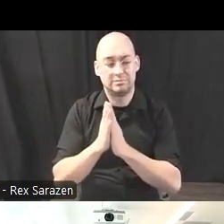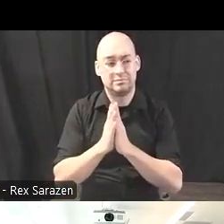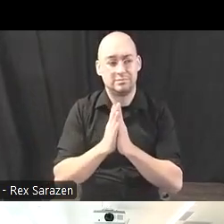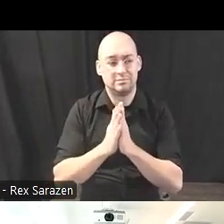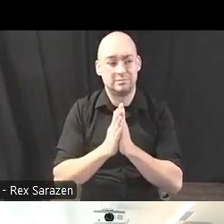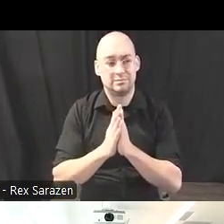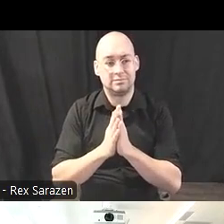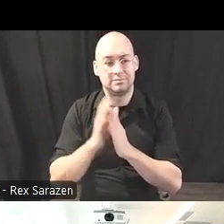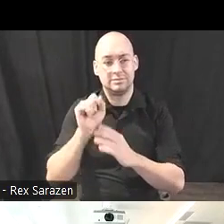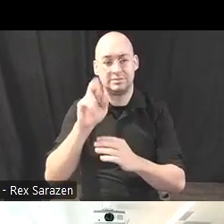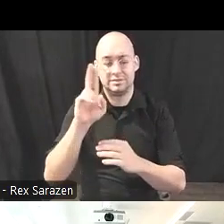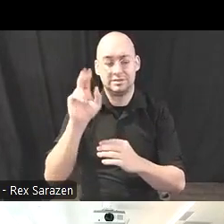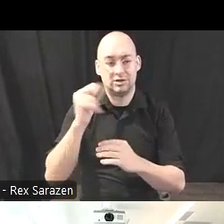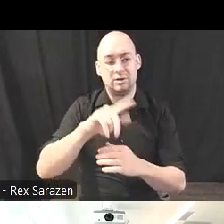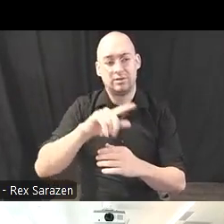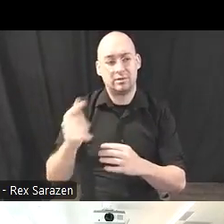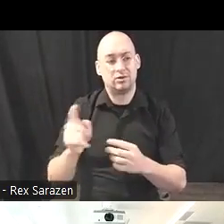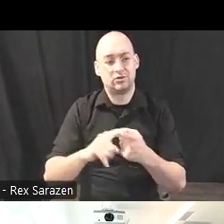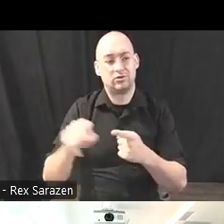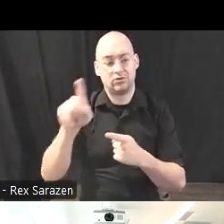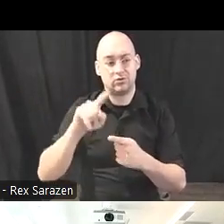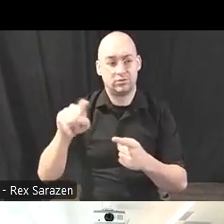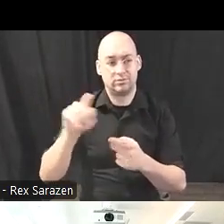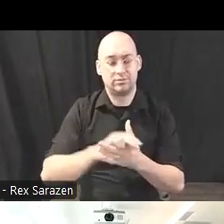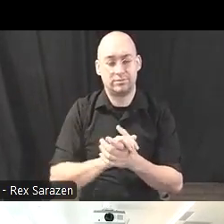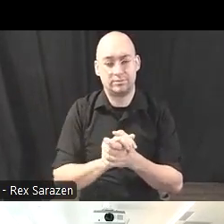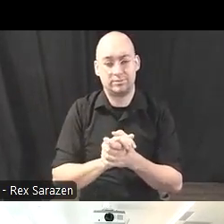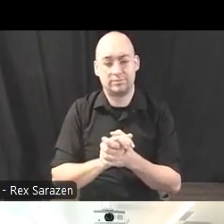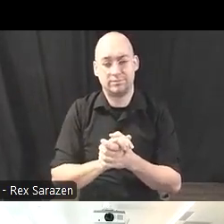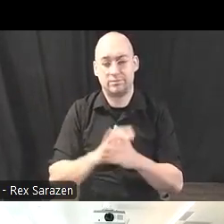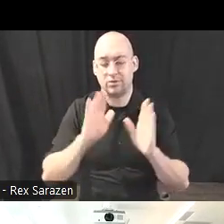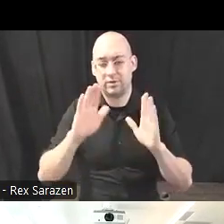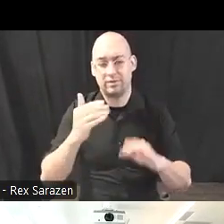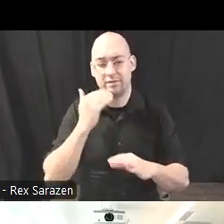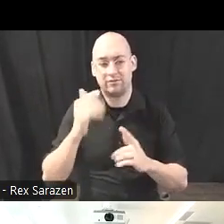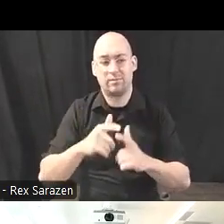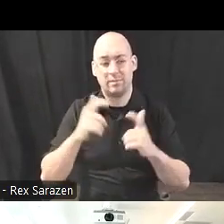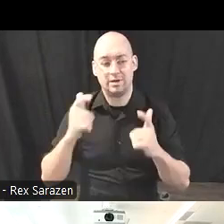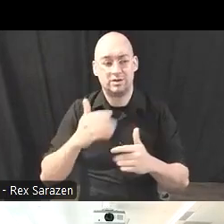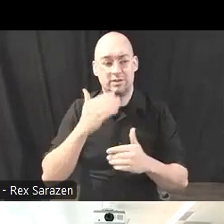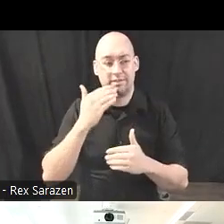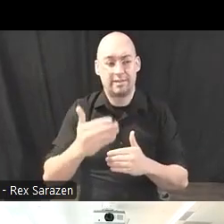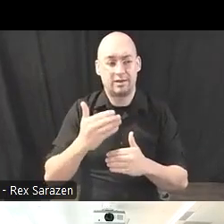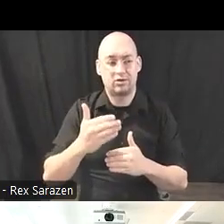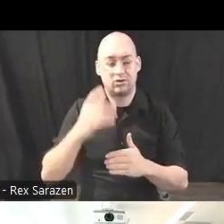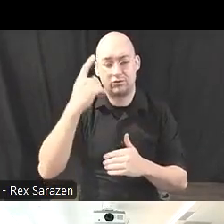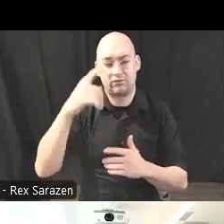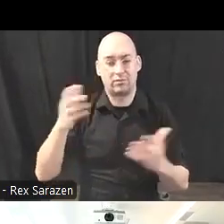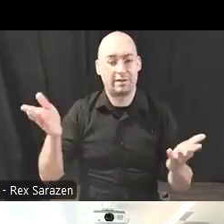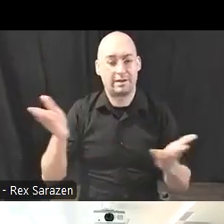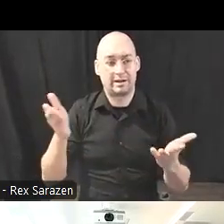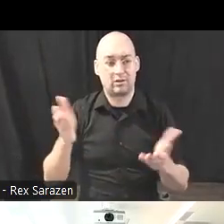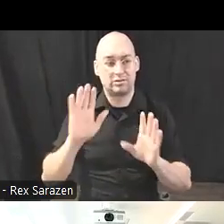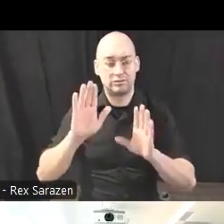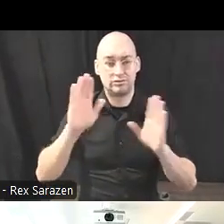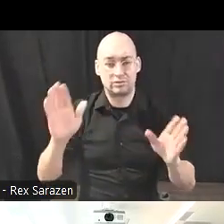Sarah, we will turn it over to you. Sure. Sounds great. Well, thank you so much, and thank you all for being here. It's really great to be